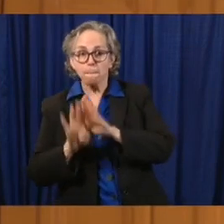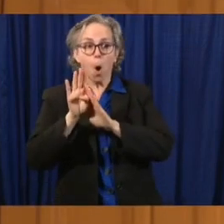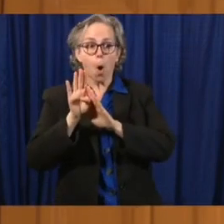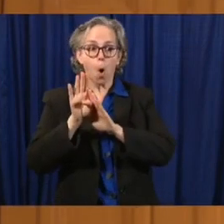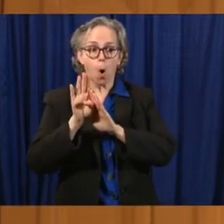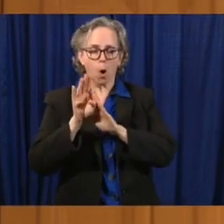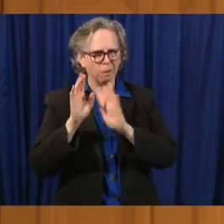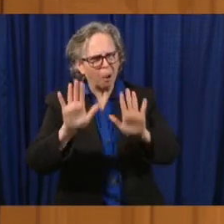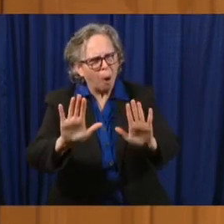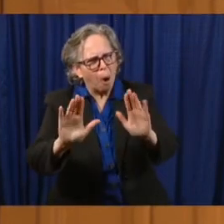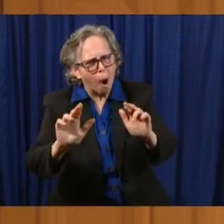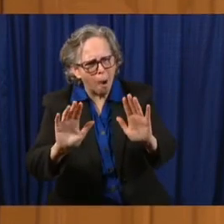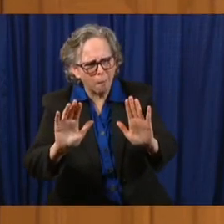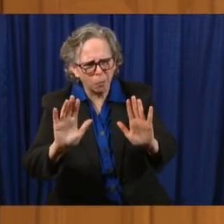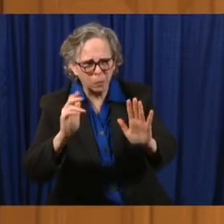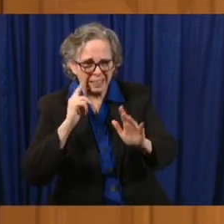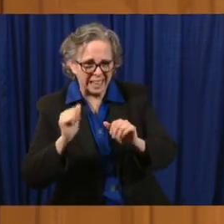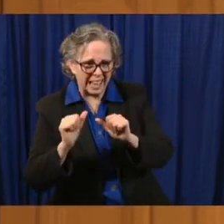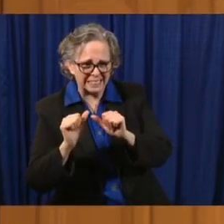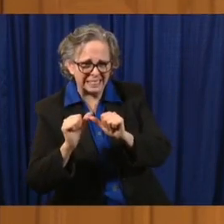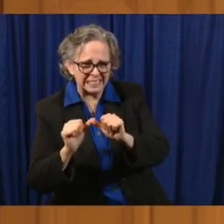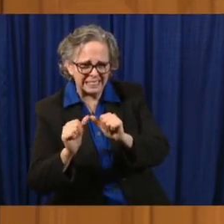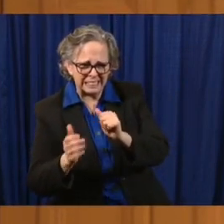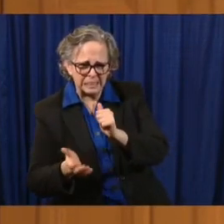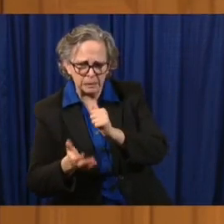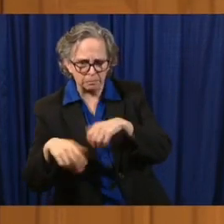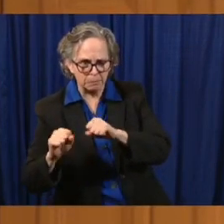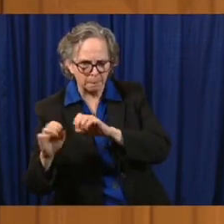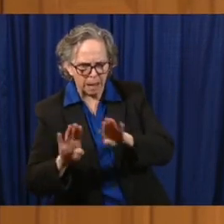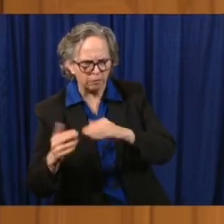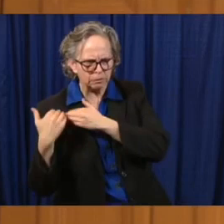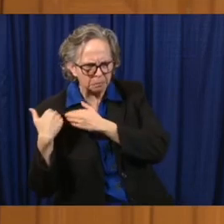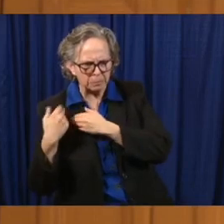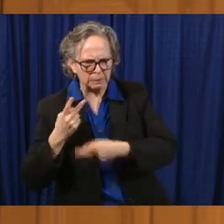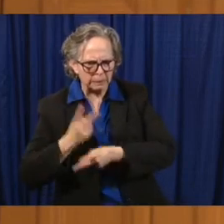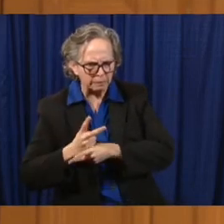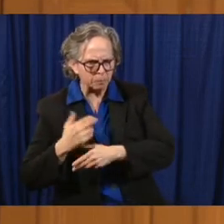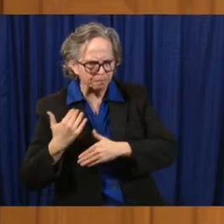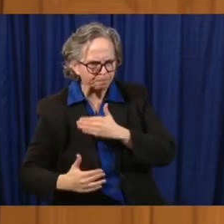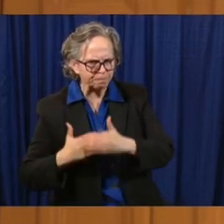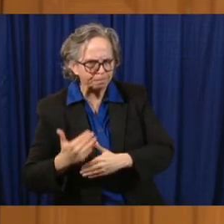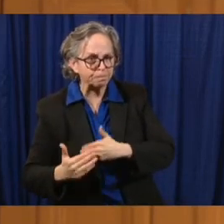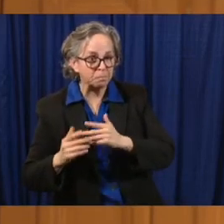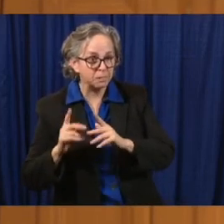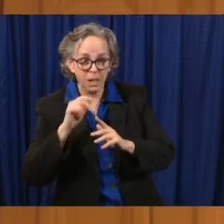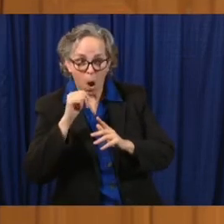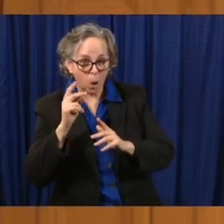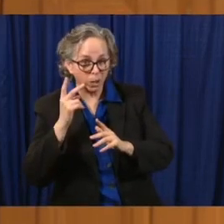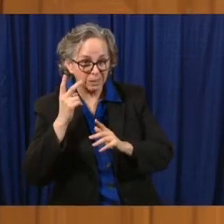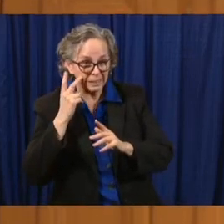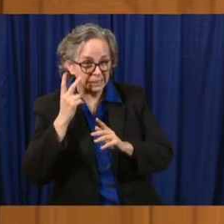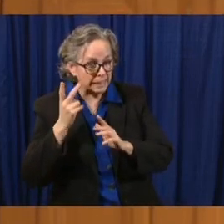on their unique circumstances. Some have sort of made the plan, but they have a bunch of things sort of on